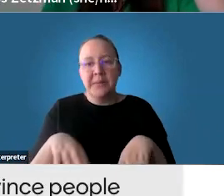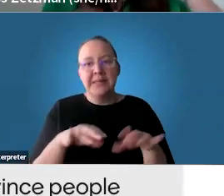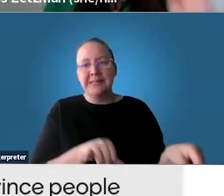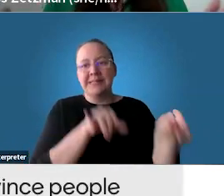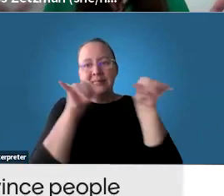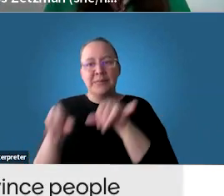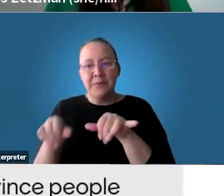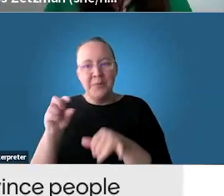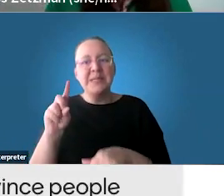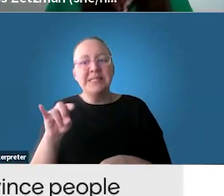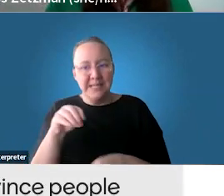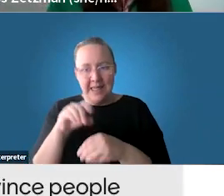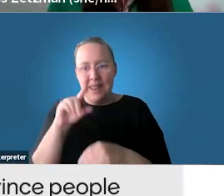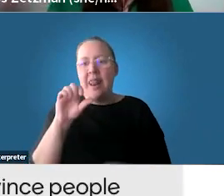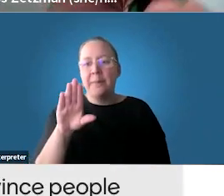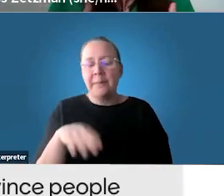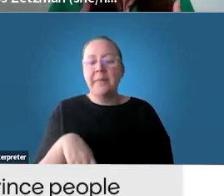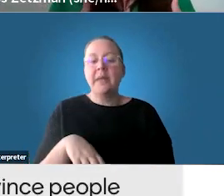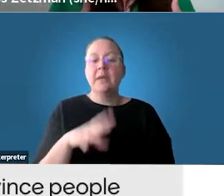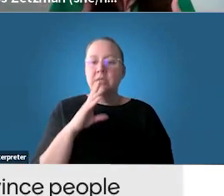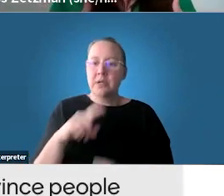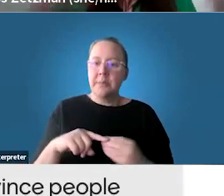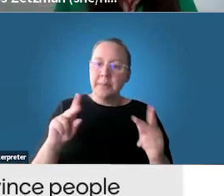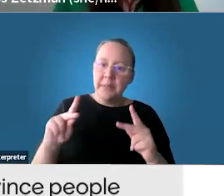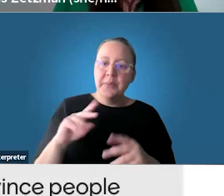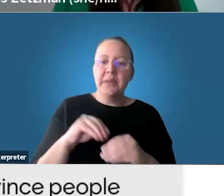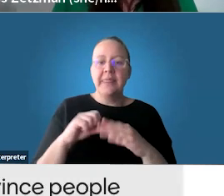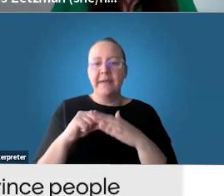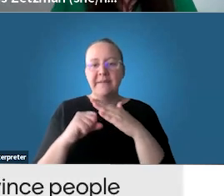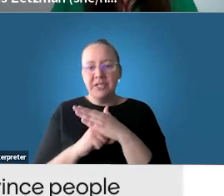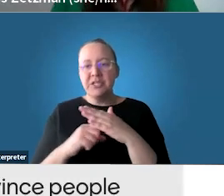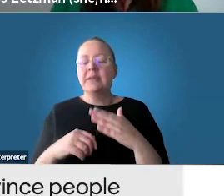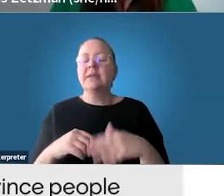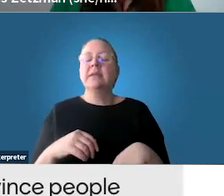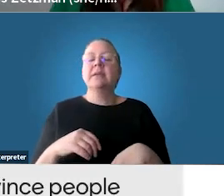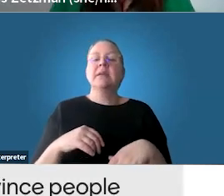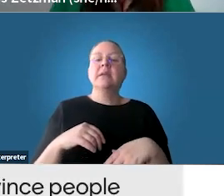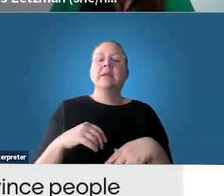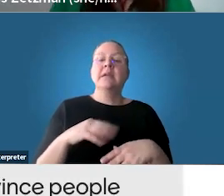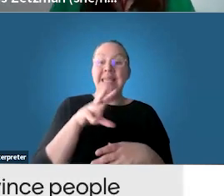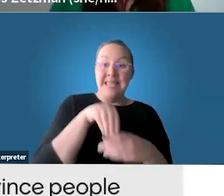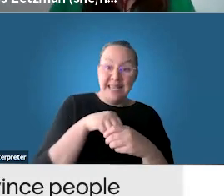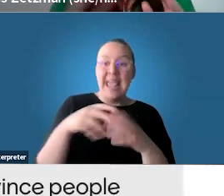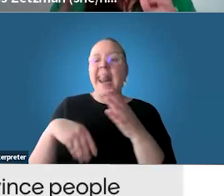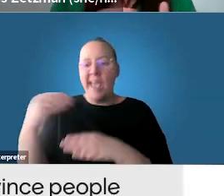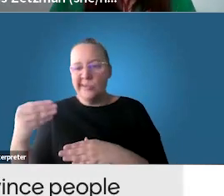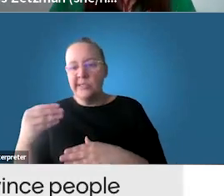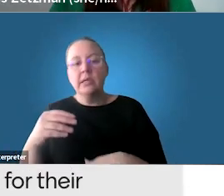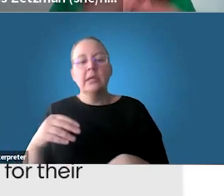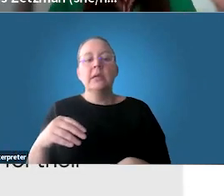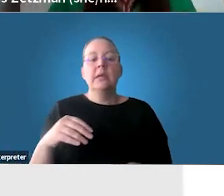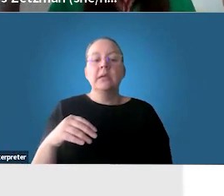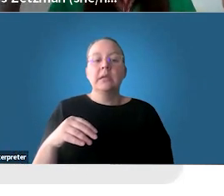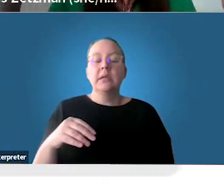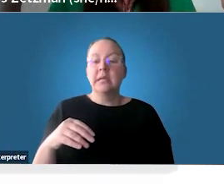one of the things that we did in this lab where, with folks from within the foundation and outside of the foundation, that the Bliss team led